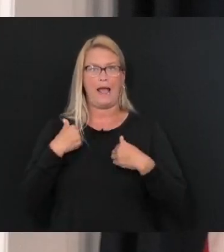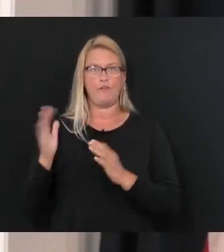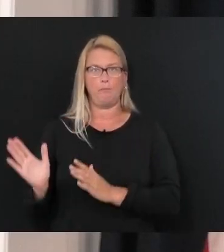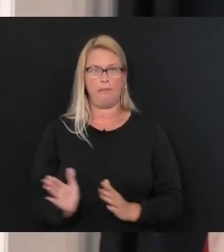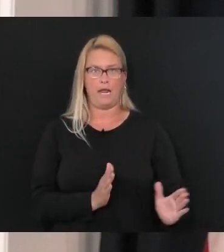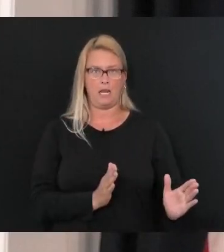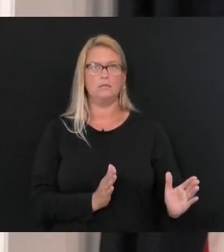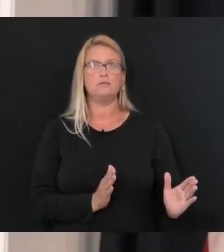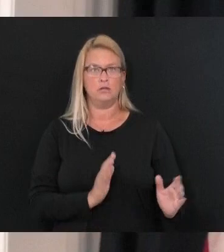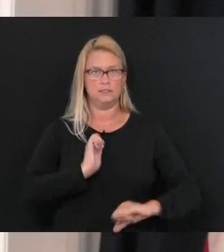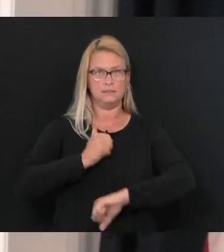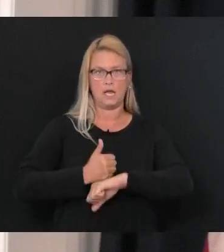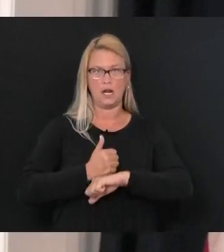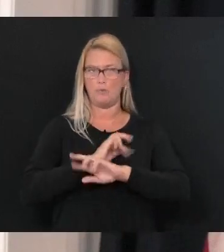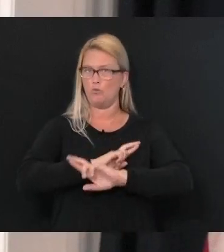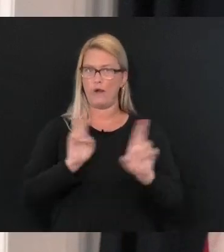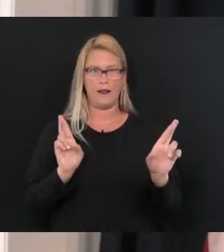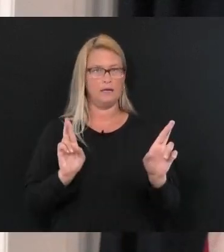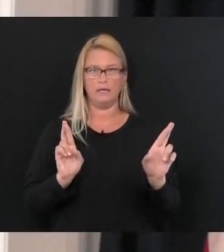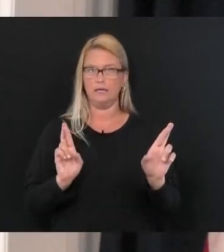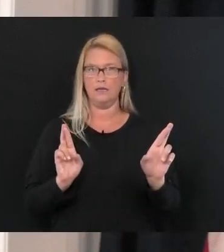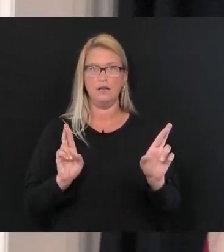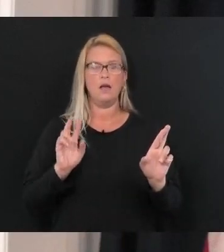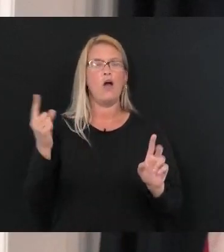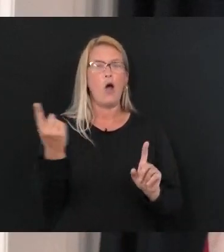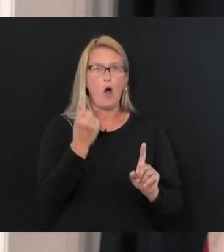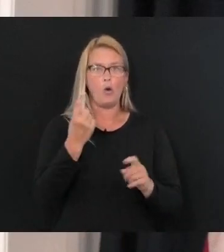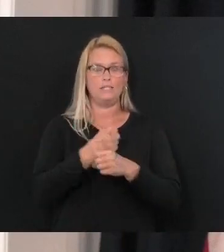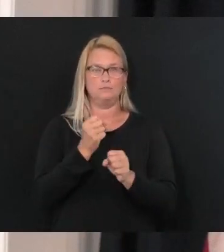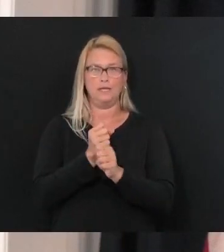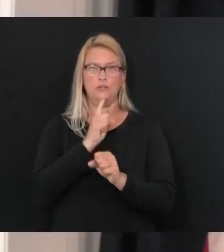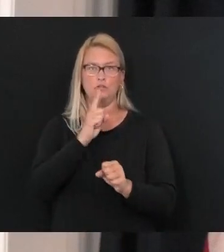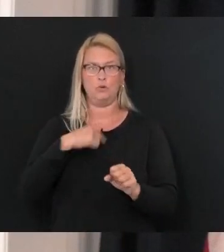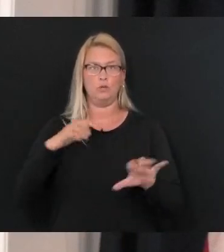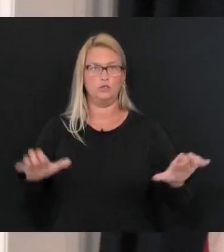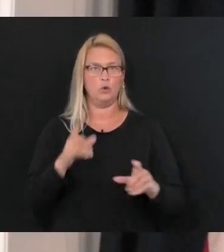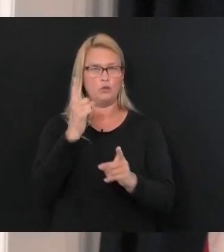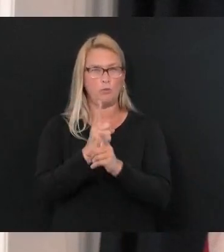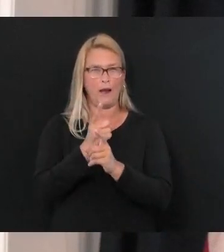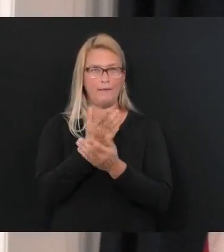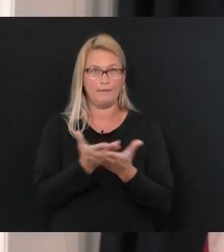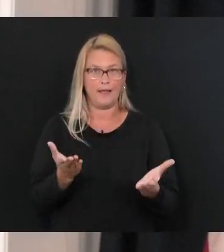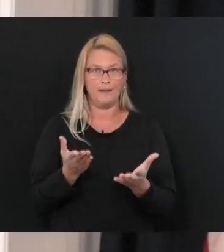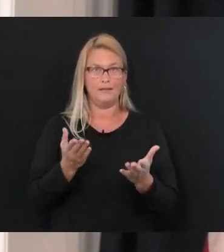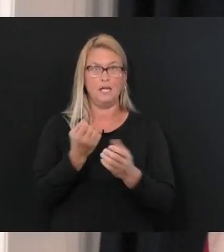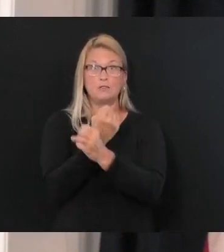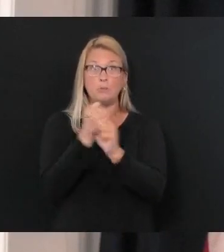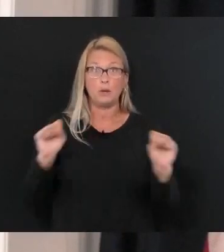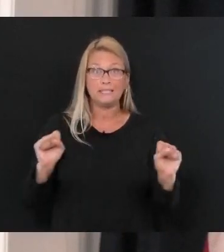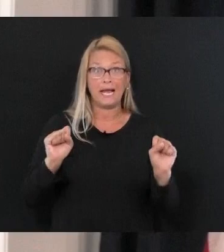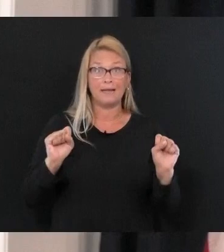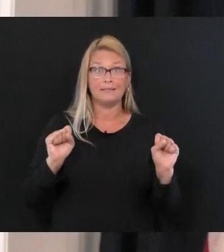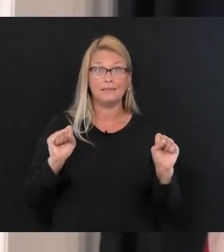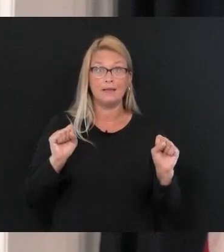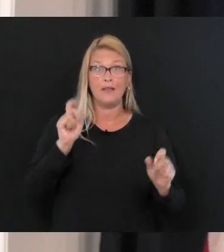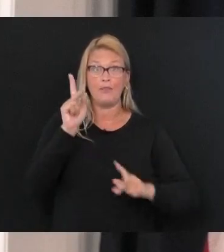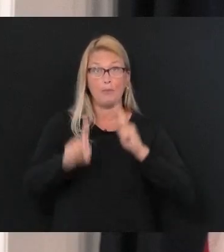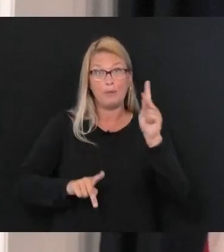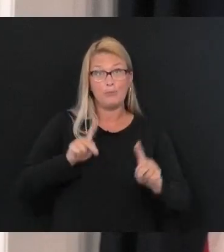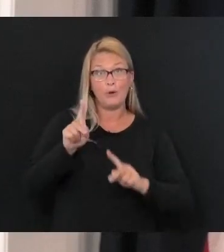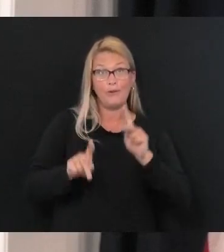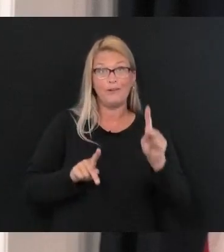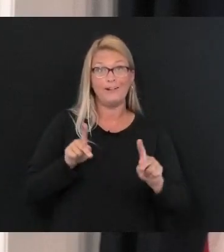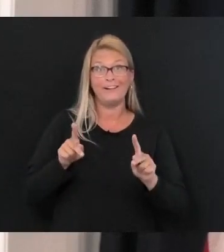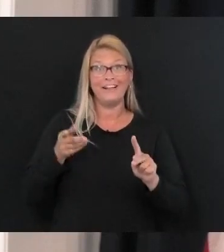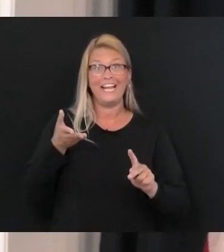make sure then that we are always doing the right thing to make sure that we are protecting the well-being and protecting the people that are